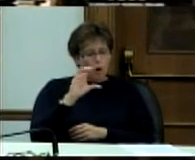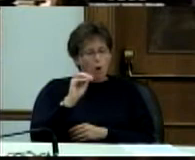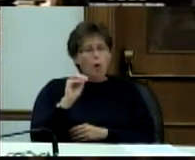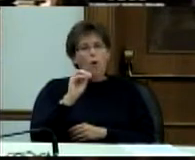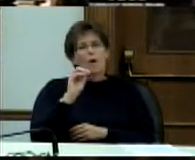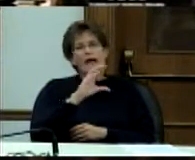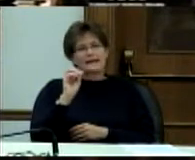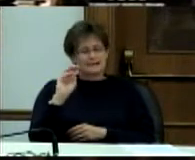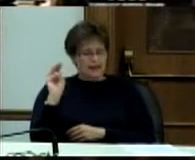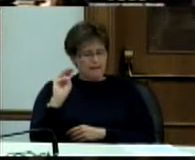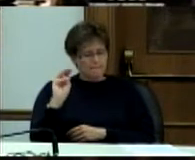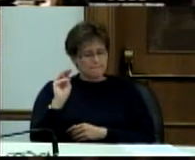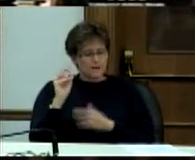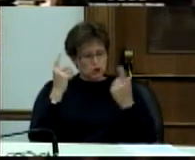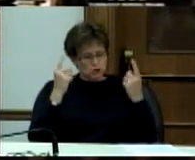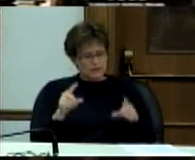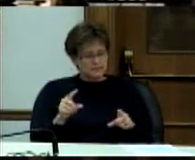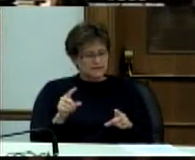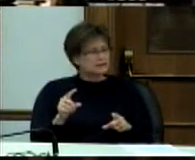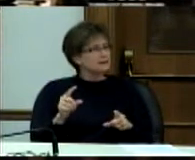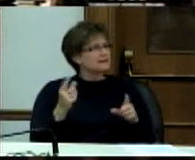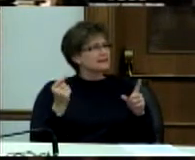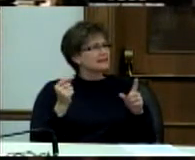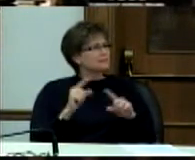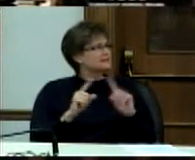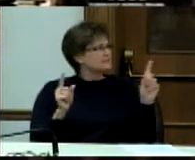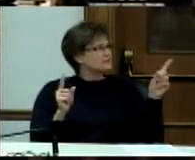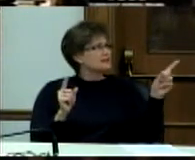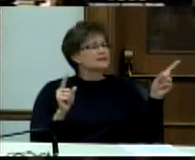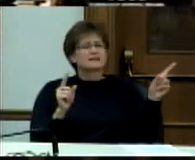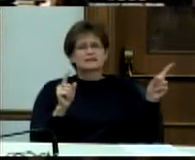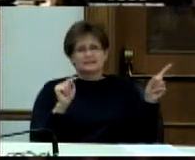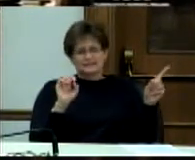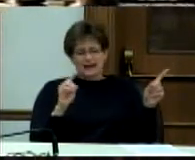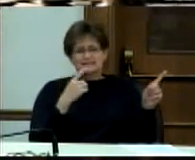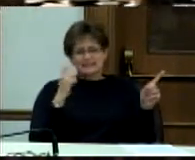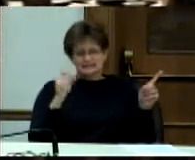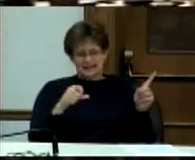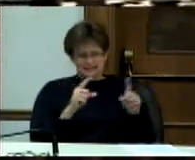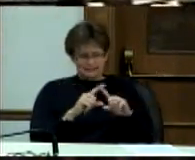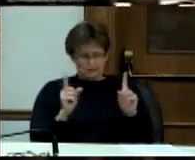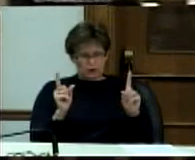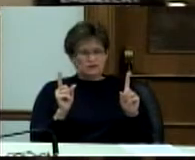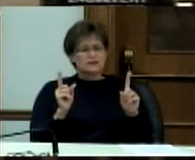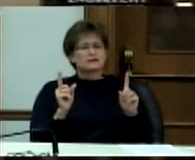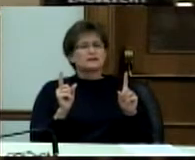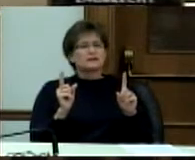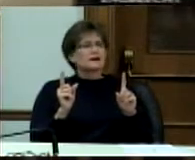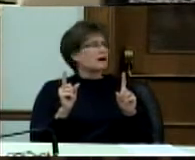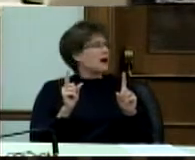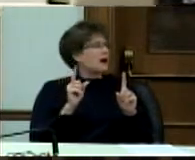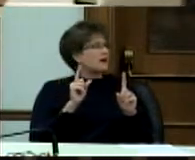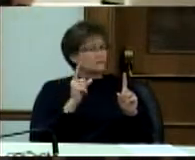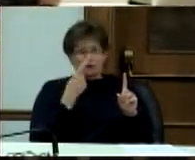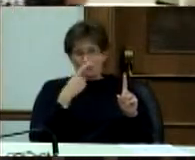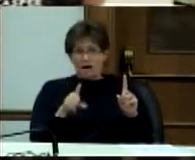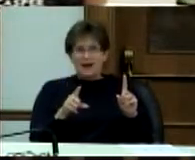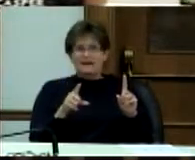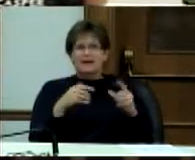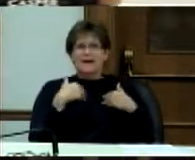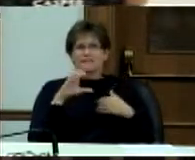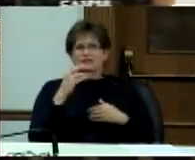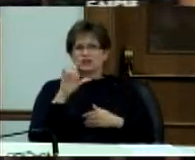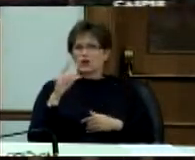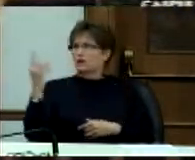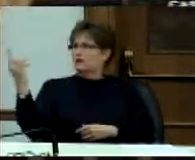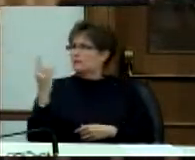Would you like to comment on that, Todd? I think this one is a little different. A little different, and actually, maybe I will have, if you don't